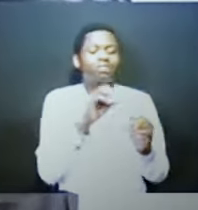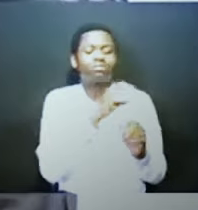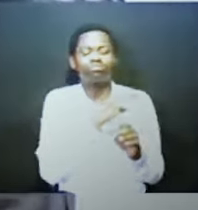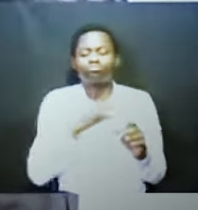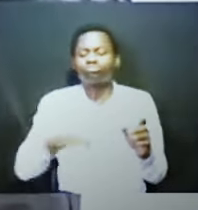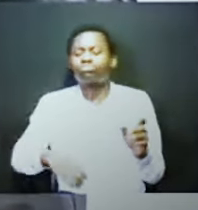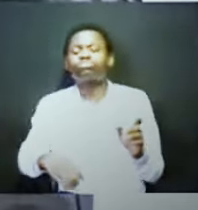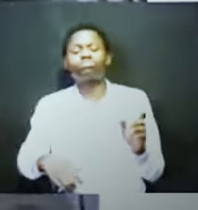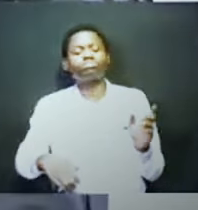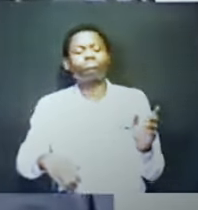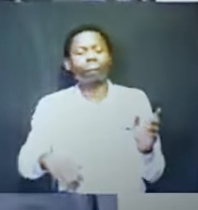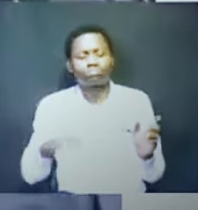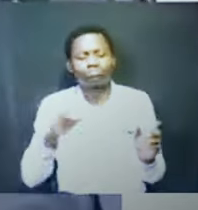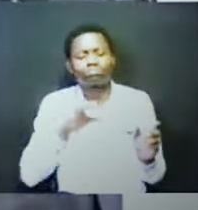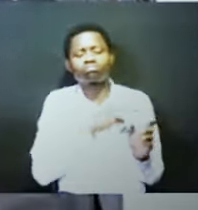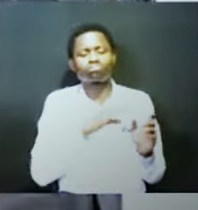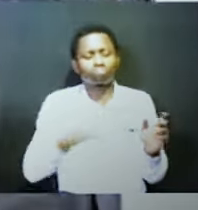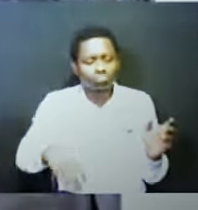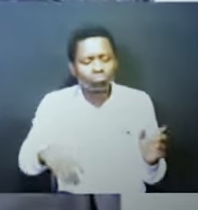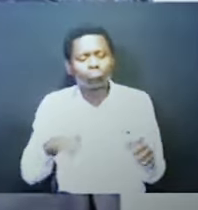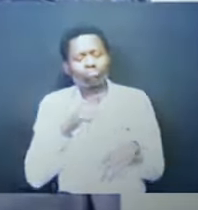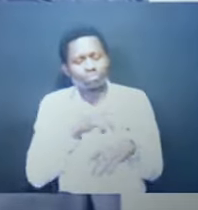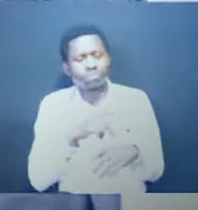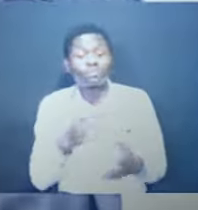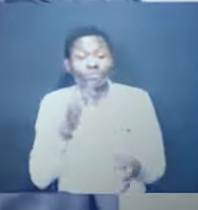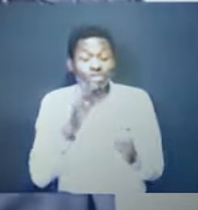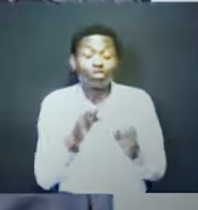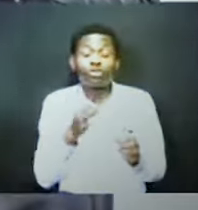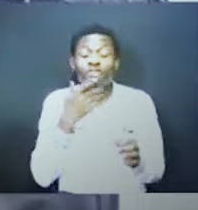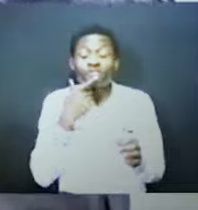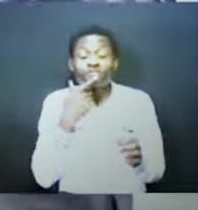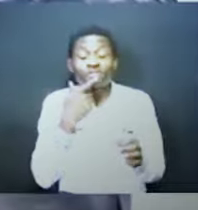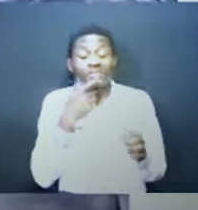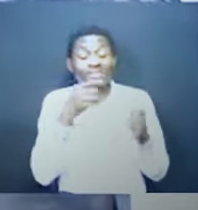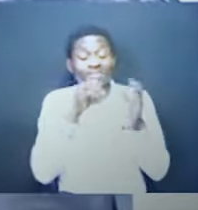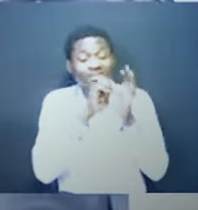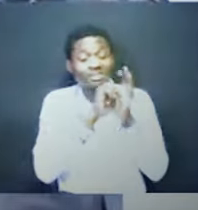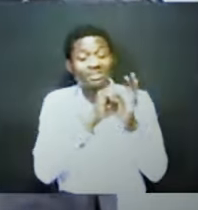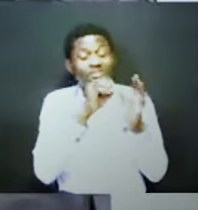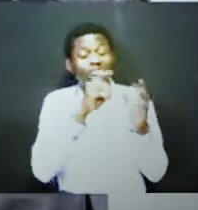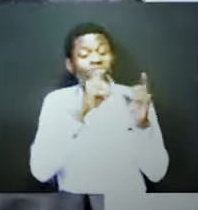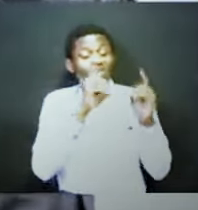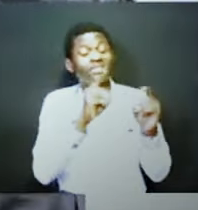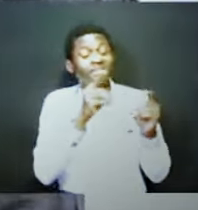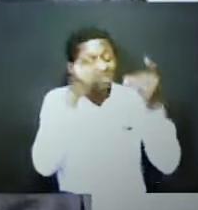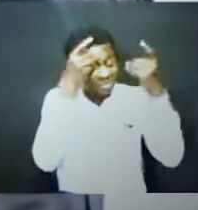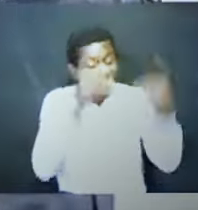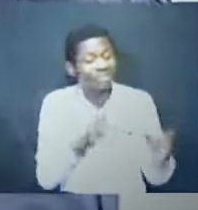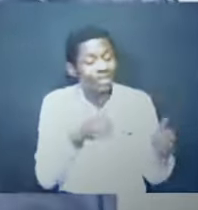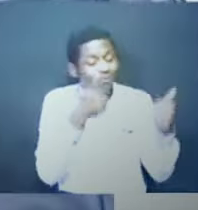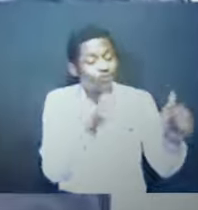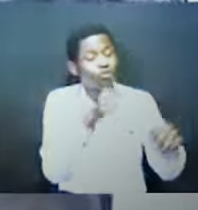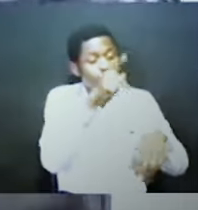will discipline yourself to become our disciples and by extension, a disciple of Christ.